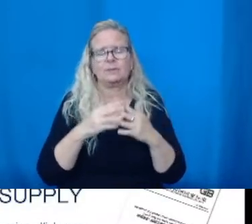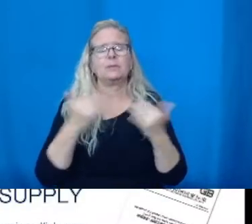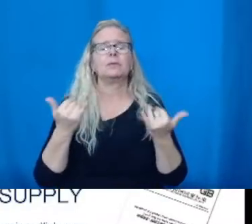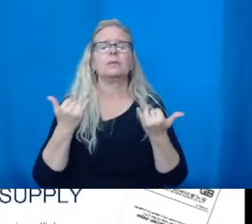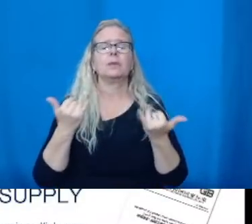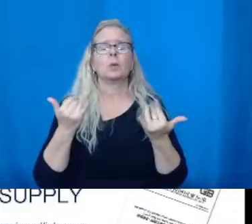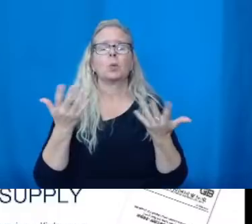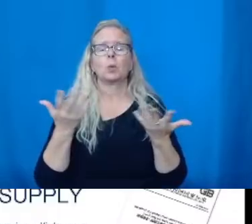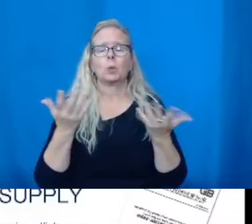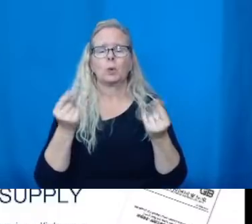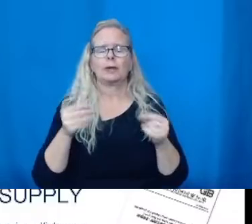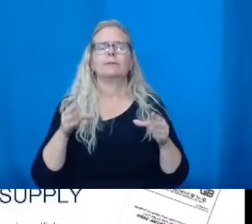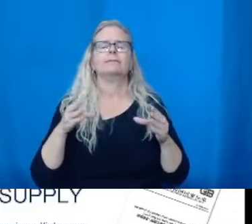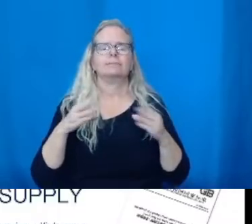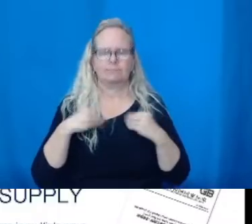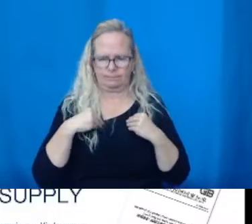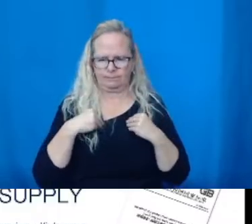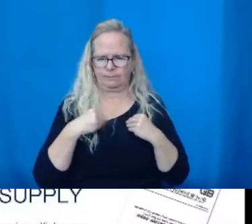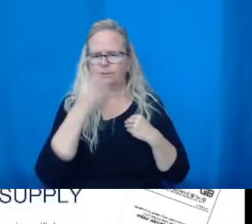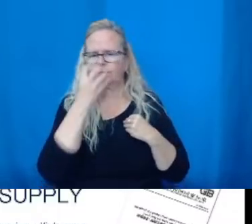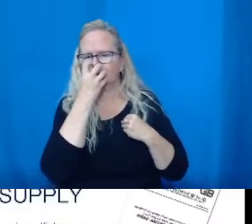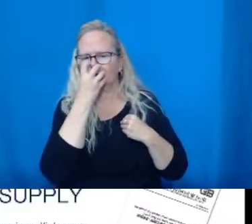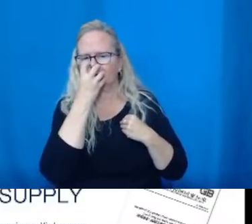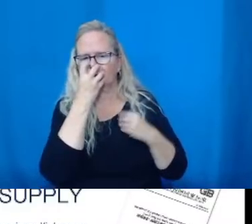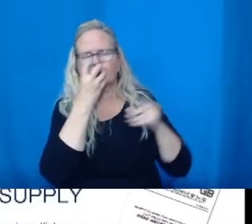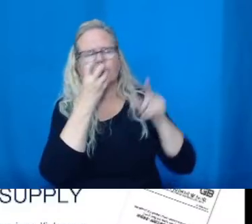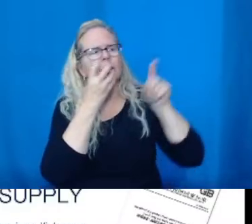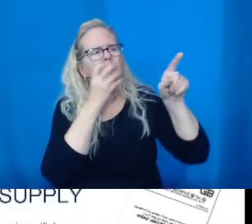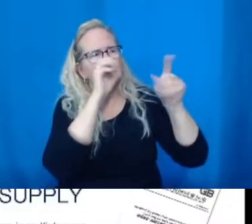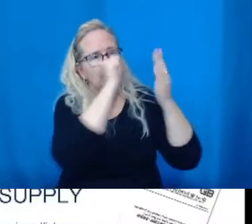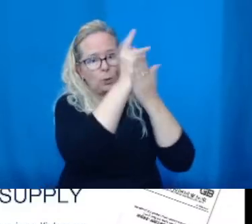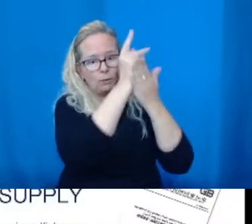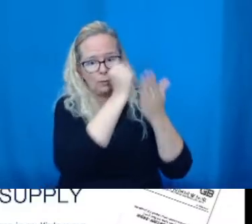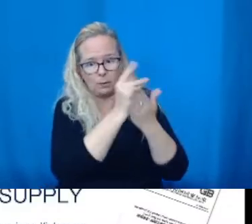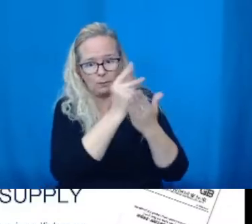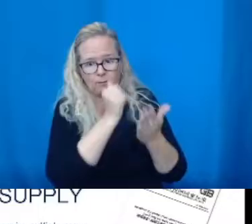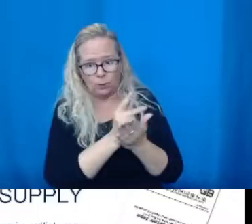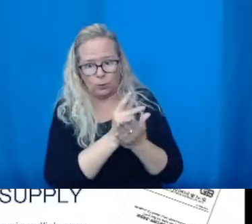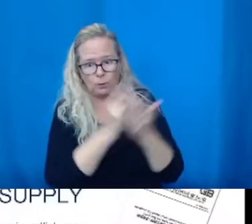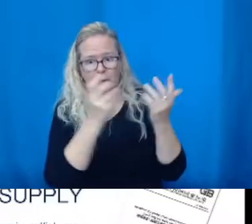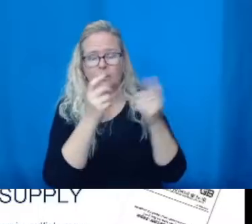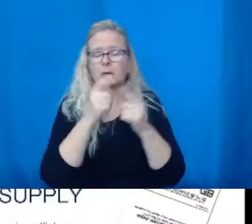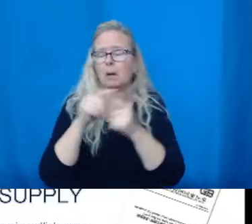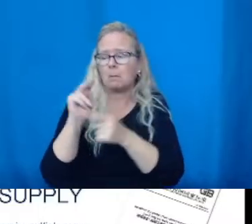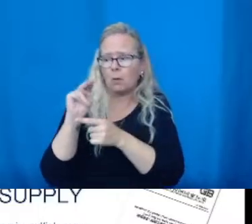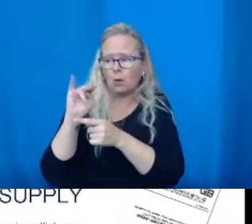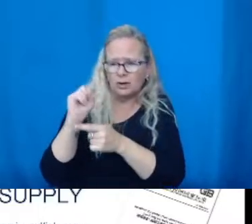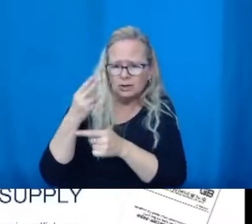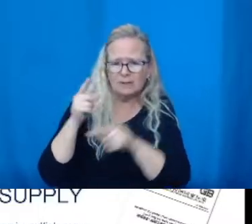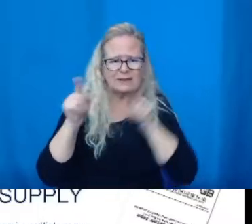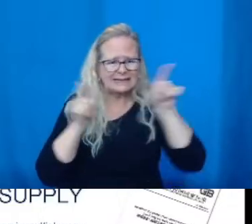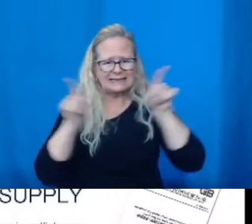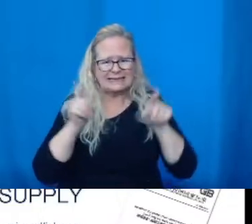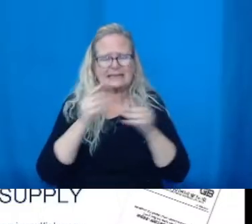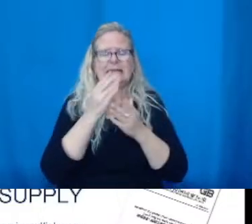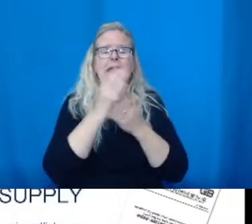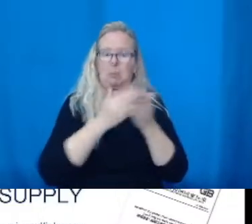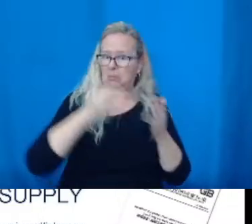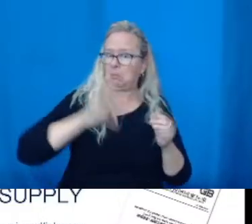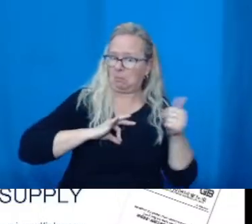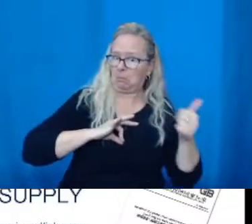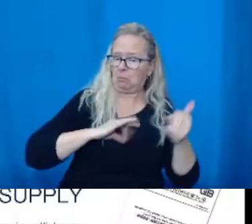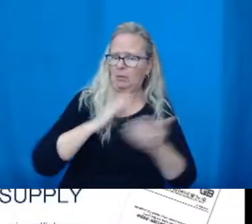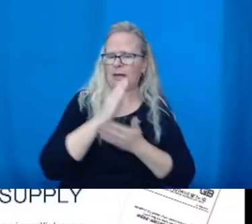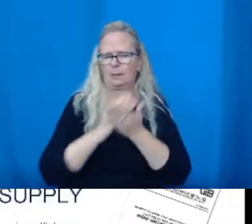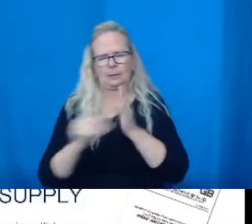NIOSH. And that has some pluses and minuses. There are generally equivalencies. They're not exactly the same across these different standards,